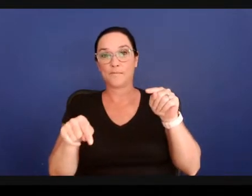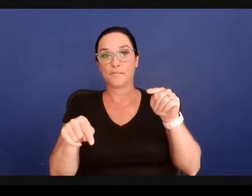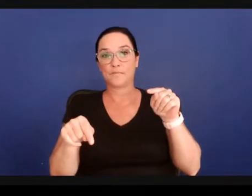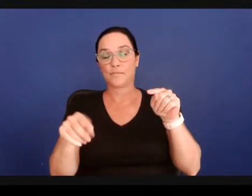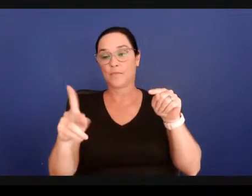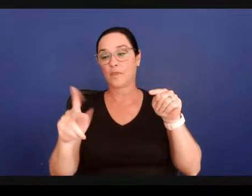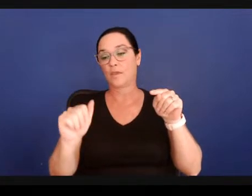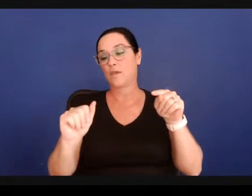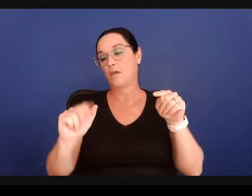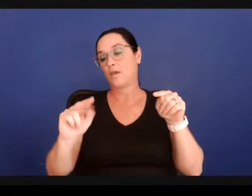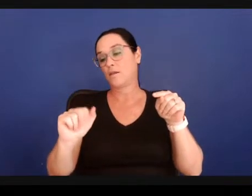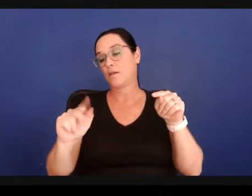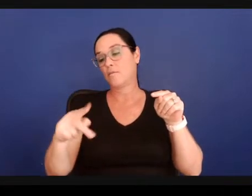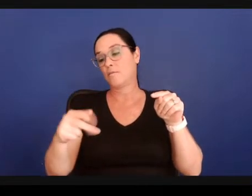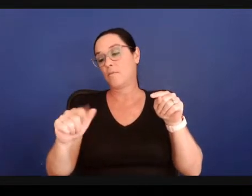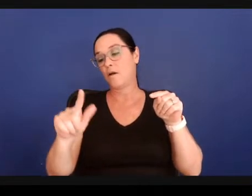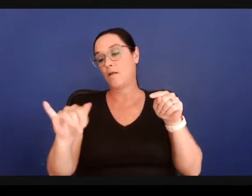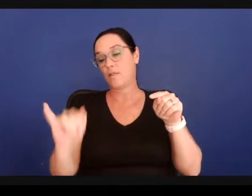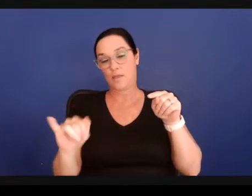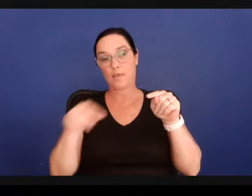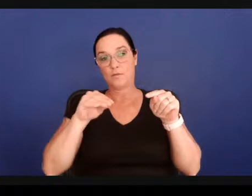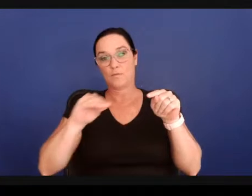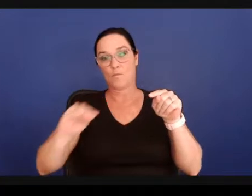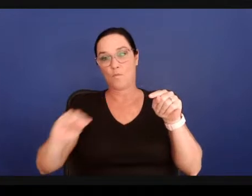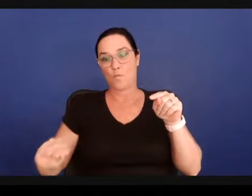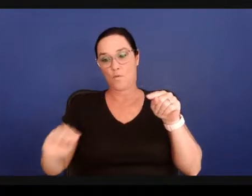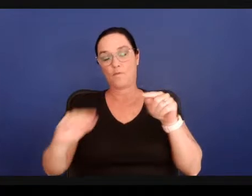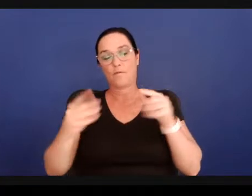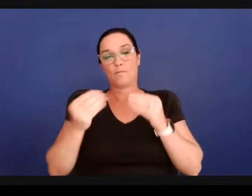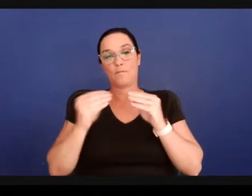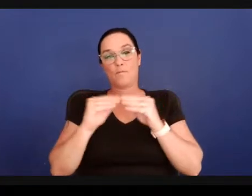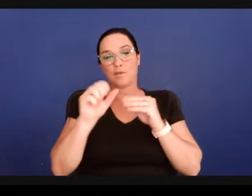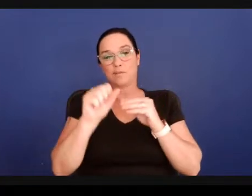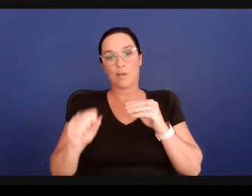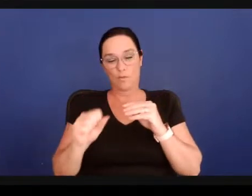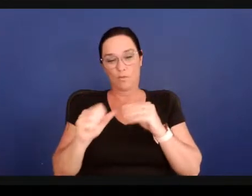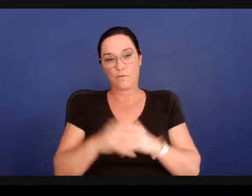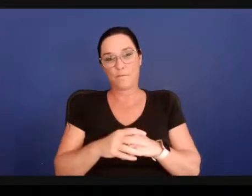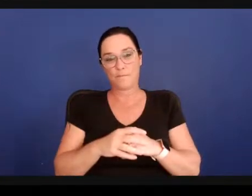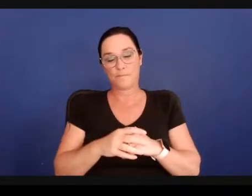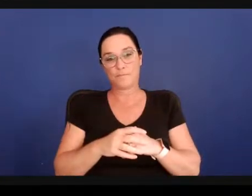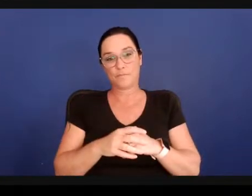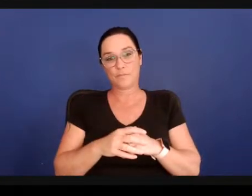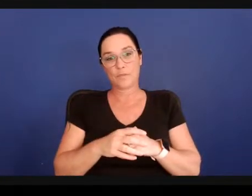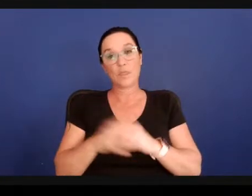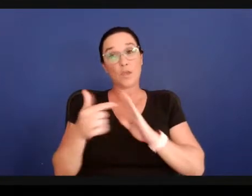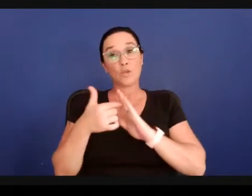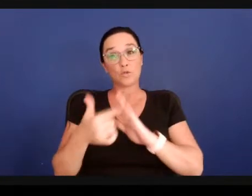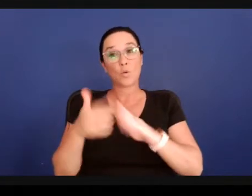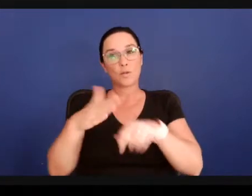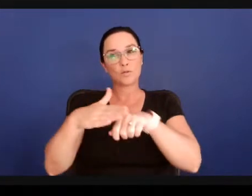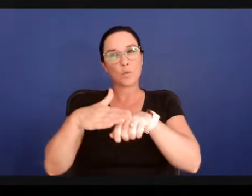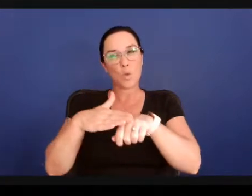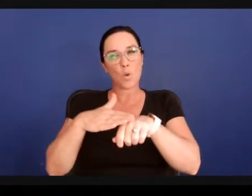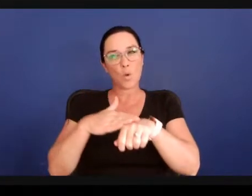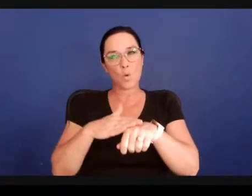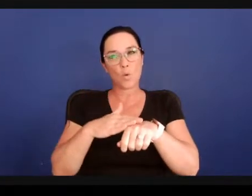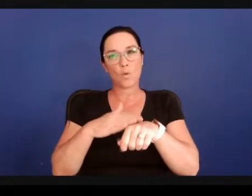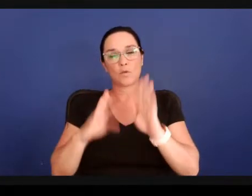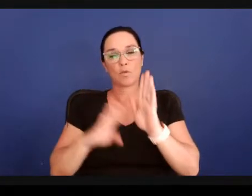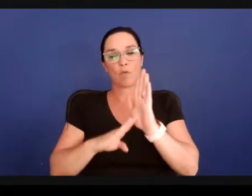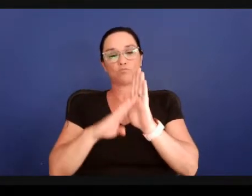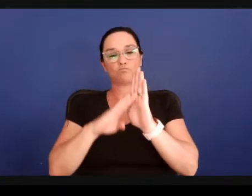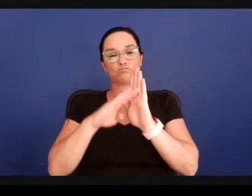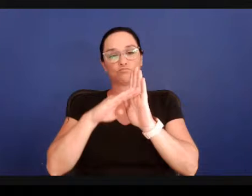further afield, further from the summit area, it also has showed slowdowns, but is still showing signs